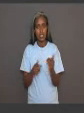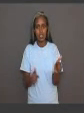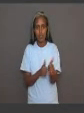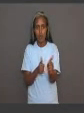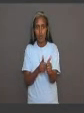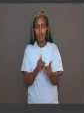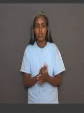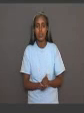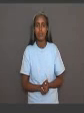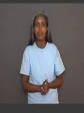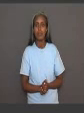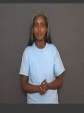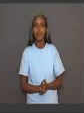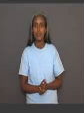follows.